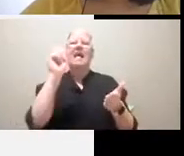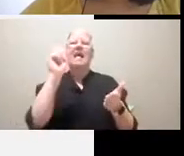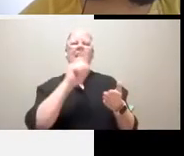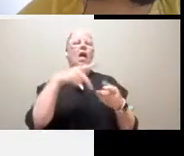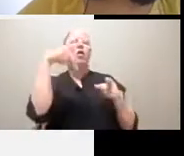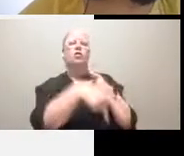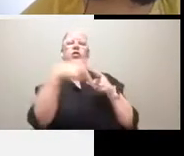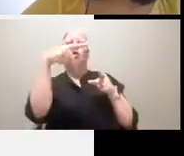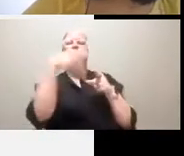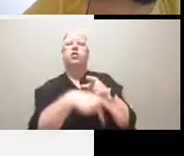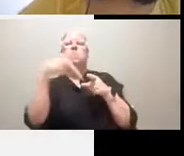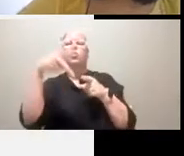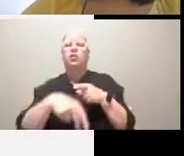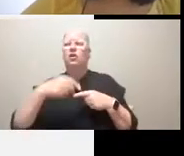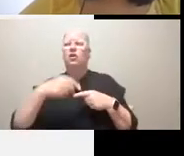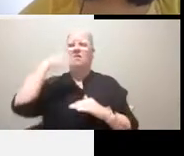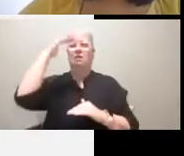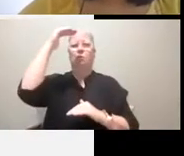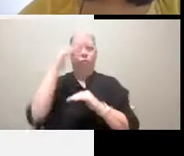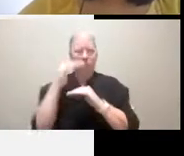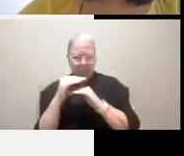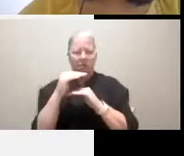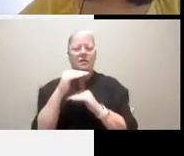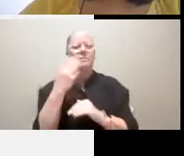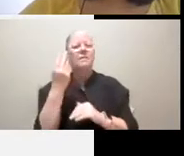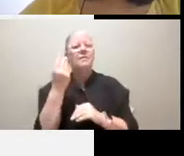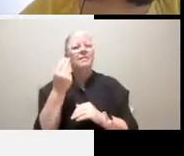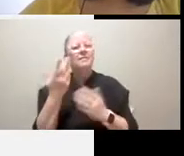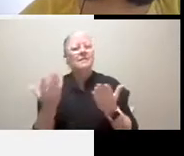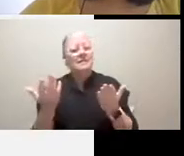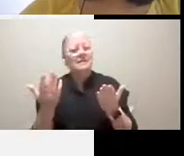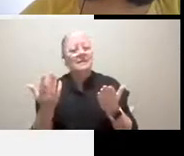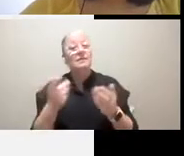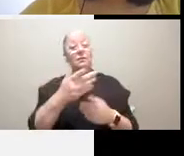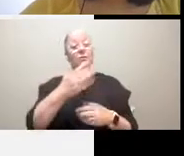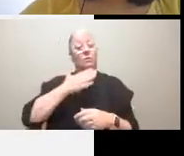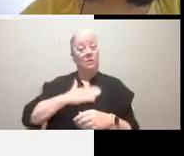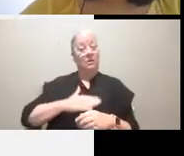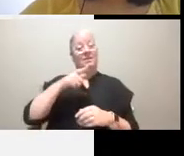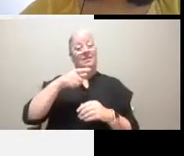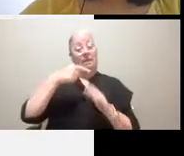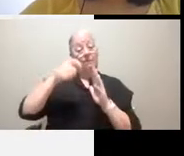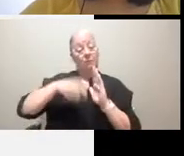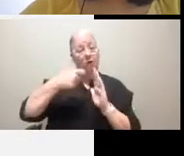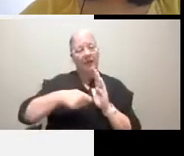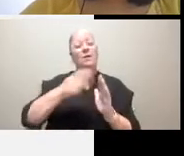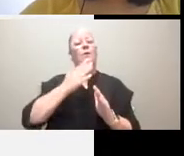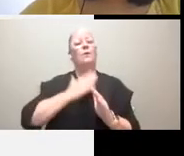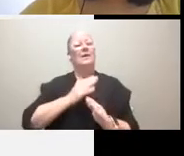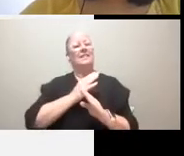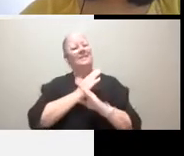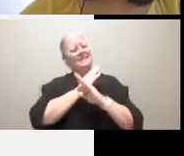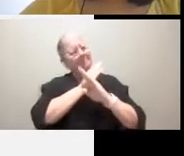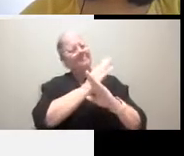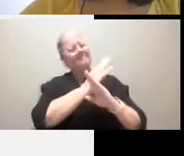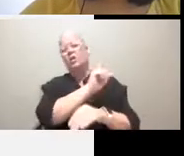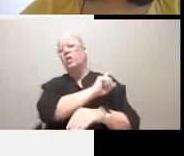it very, very difficult. But yet, if like you have a project which is related to prevention of abuses, then they